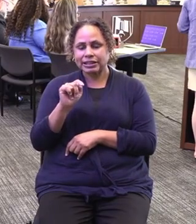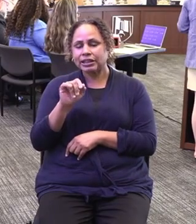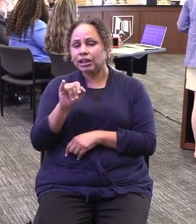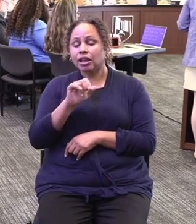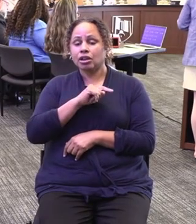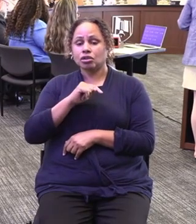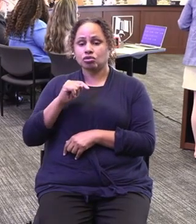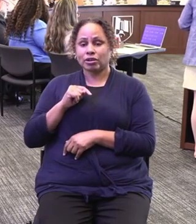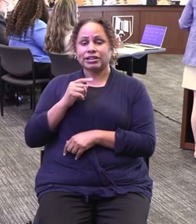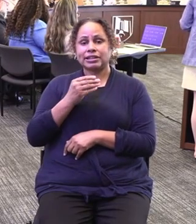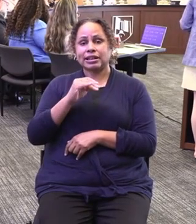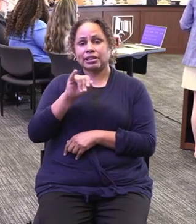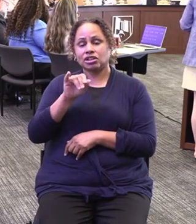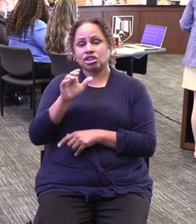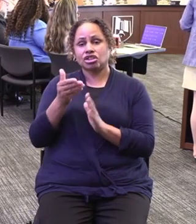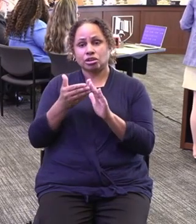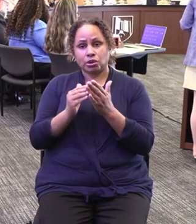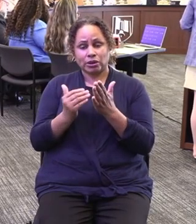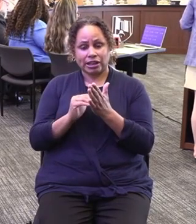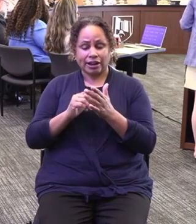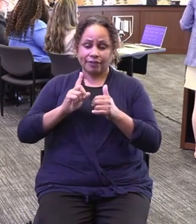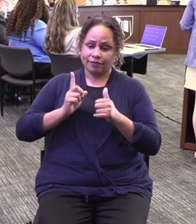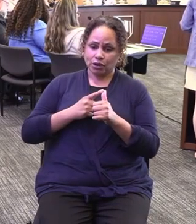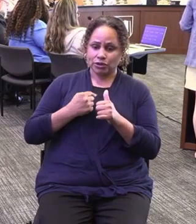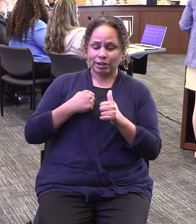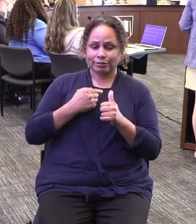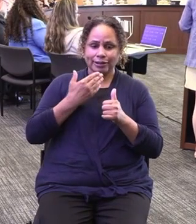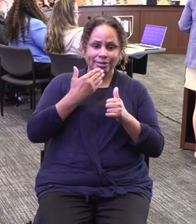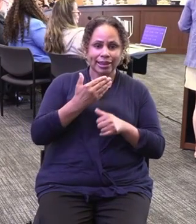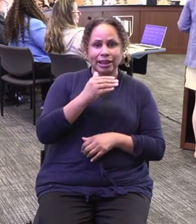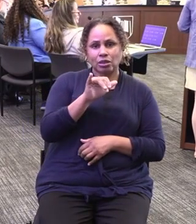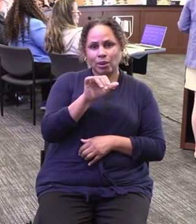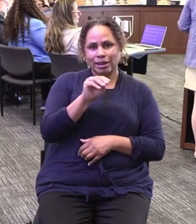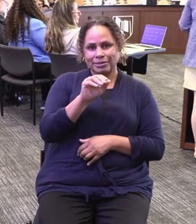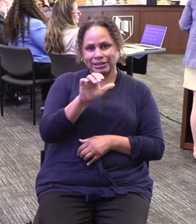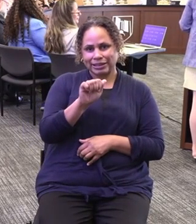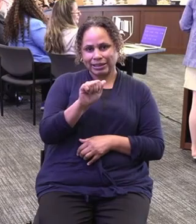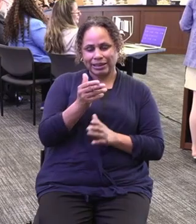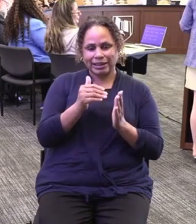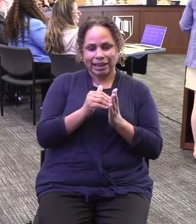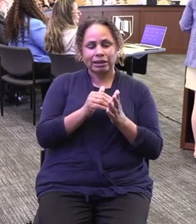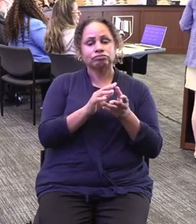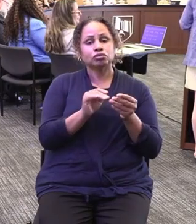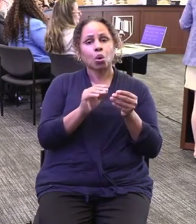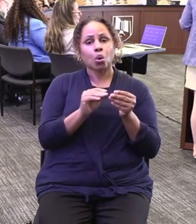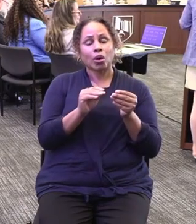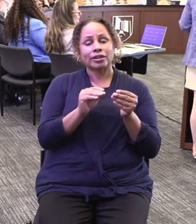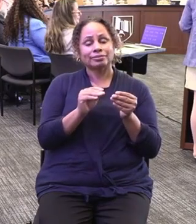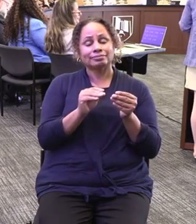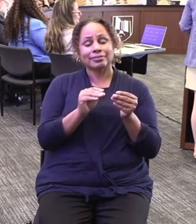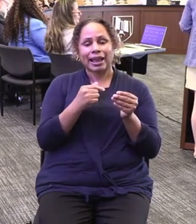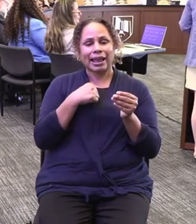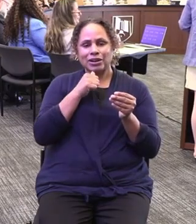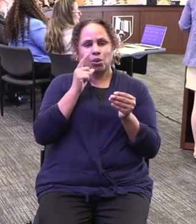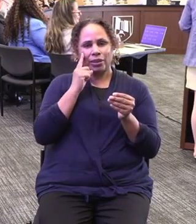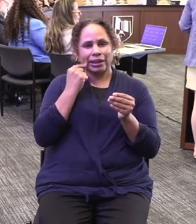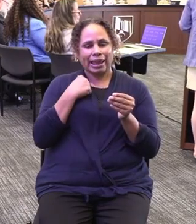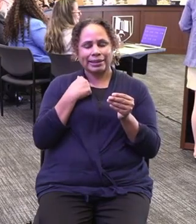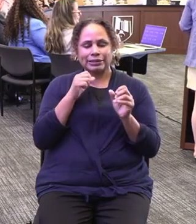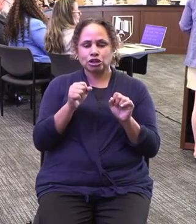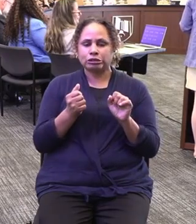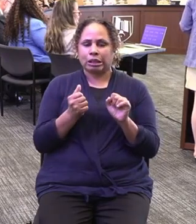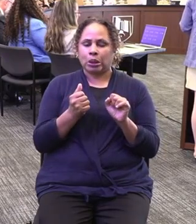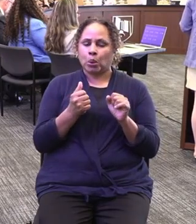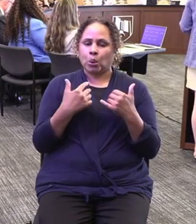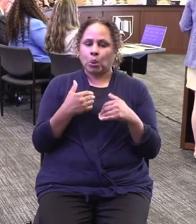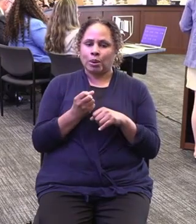again. First, I want to just thank the YMCA again for coming and telling their story. I don't think I could beat their numbers today, to be